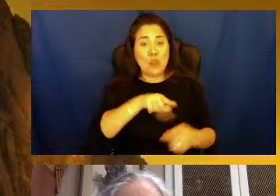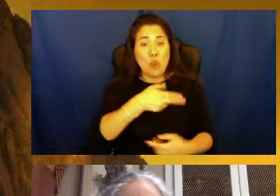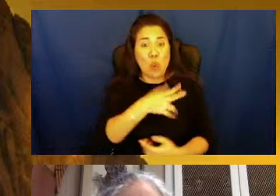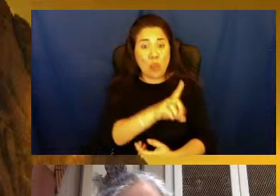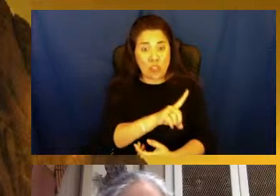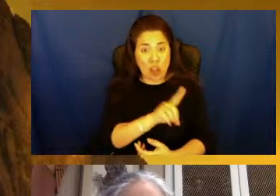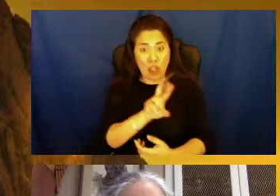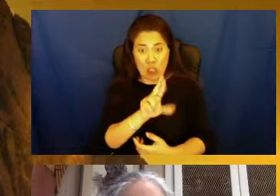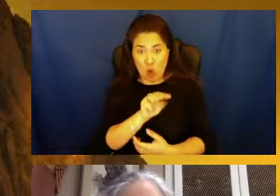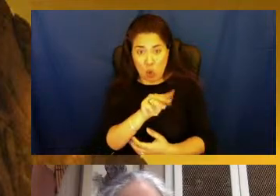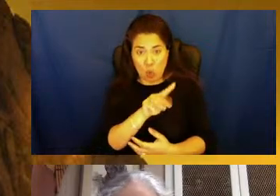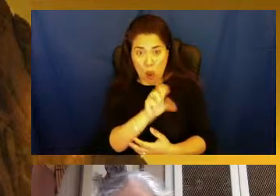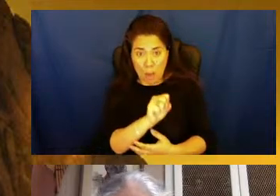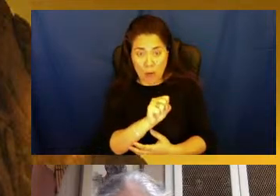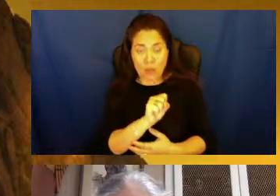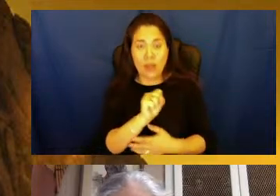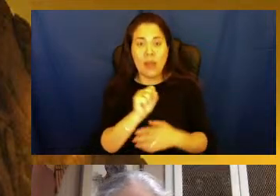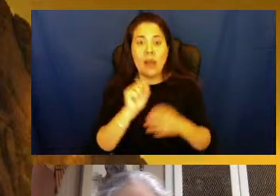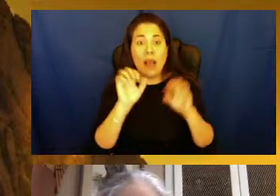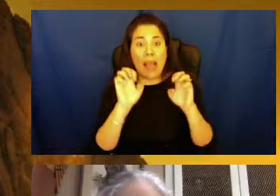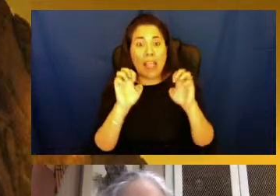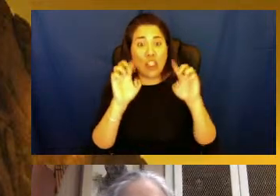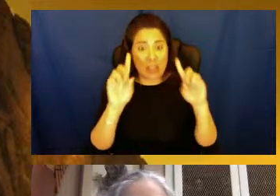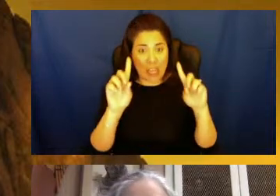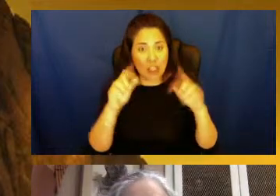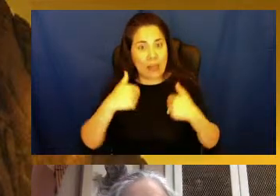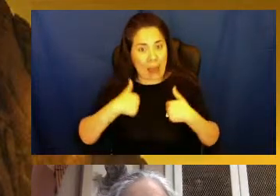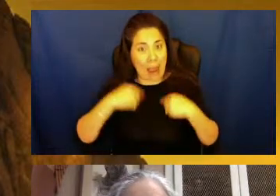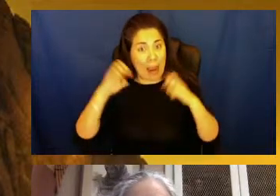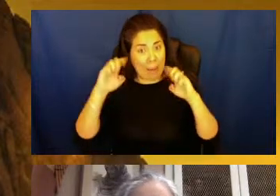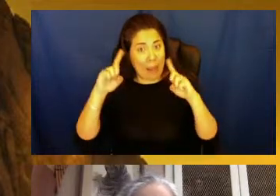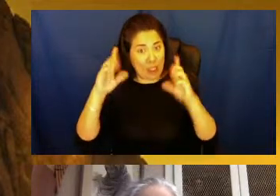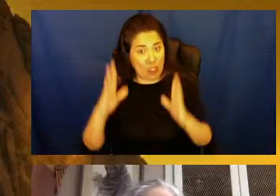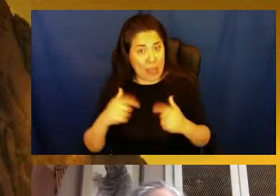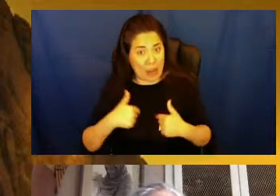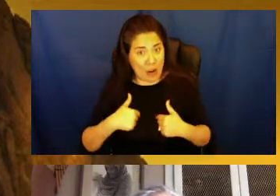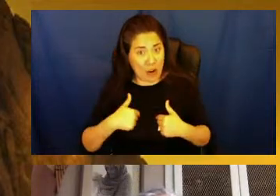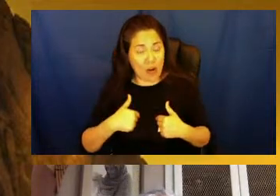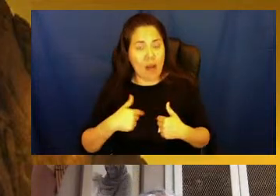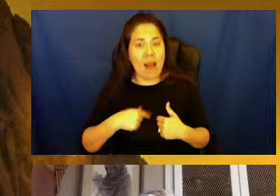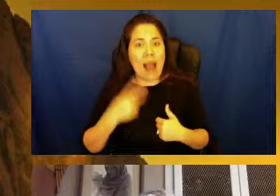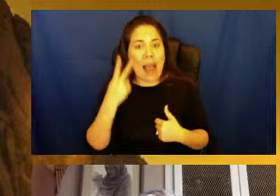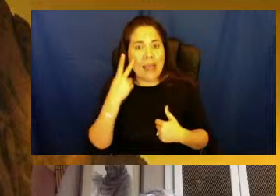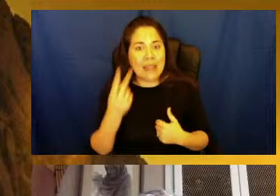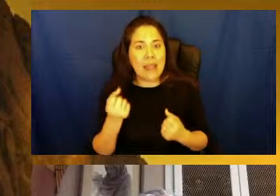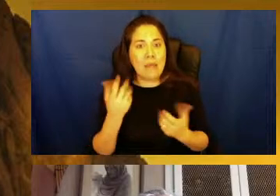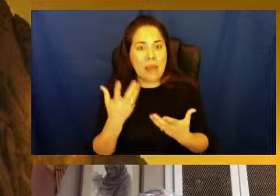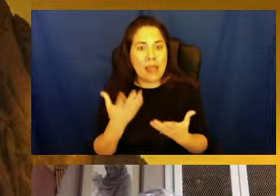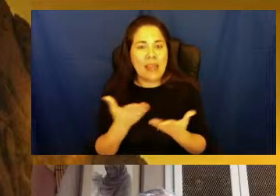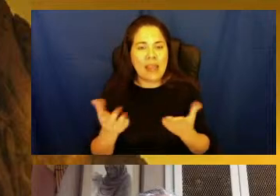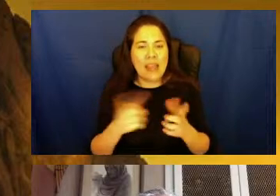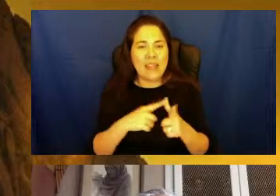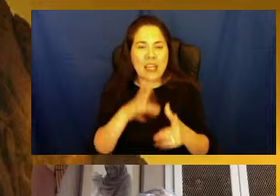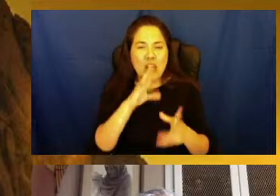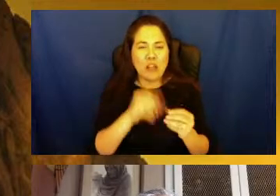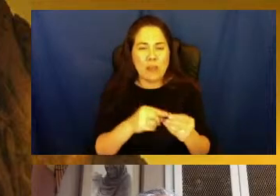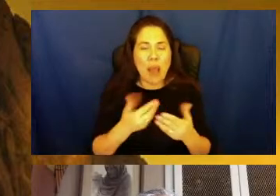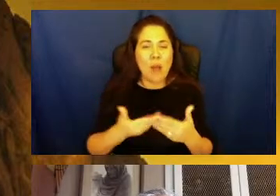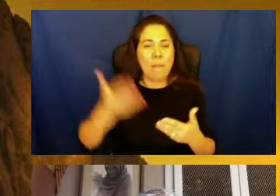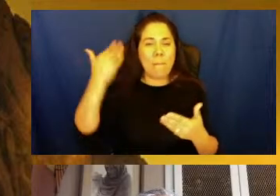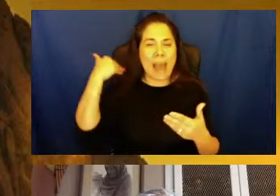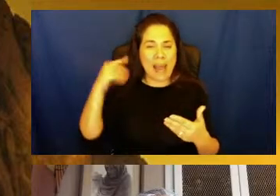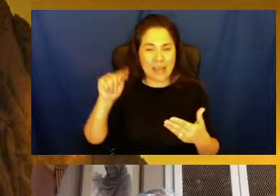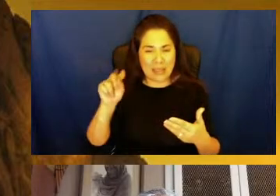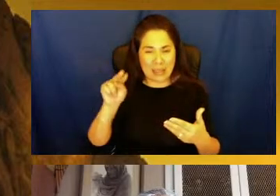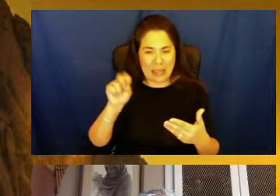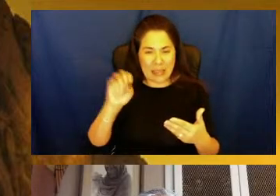in education, being a Native educator, seeing a lot of past tense in textbooks and curriculum acting